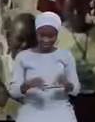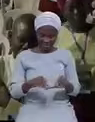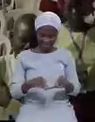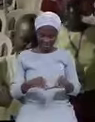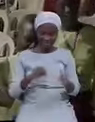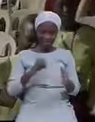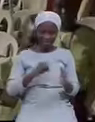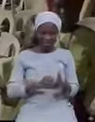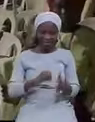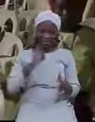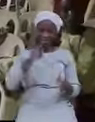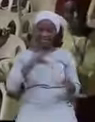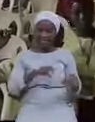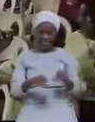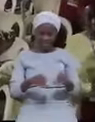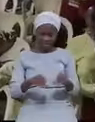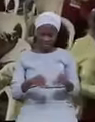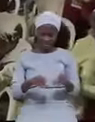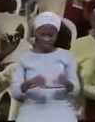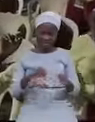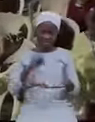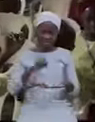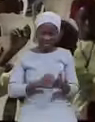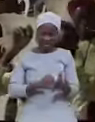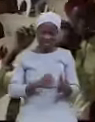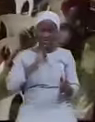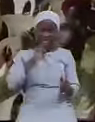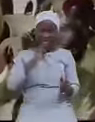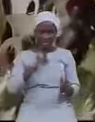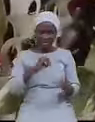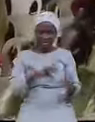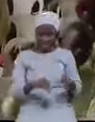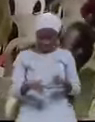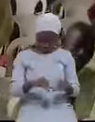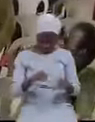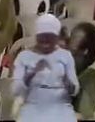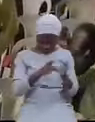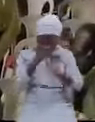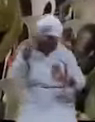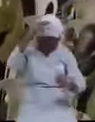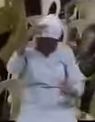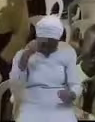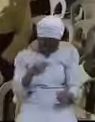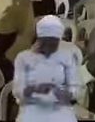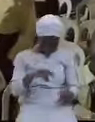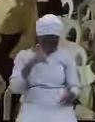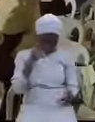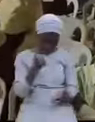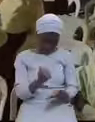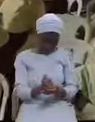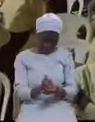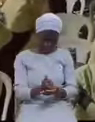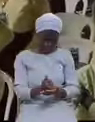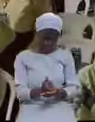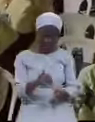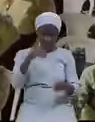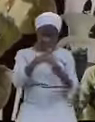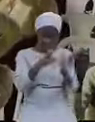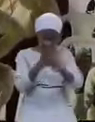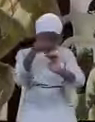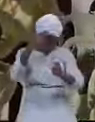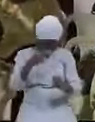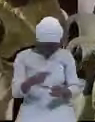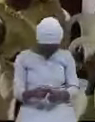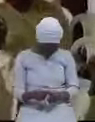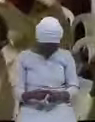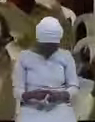is done. It is done. In Jesus'